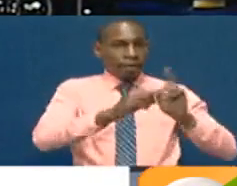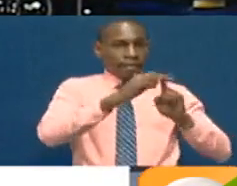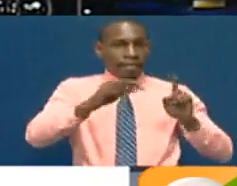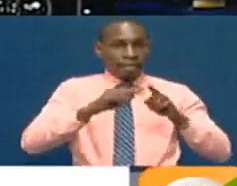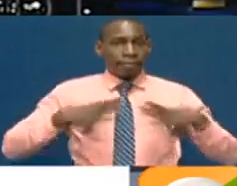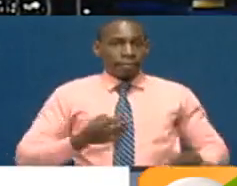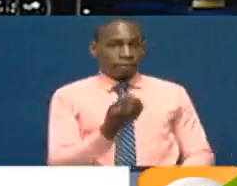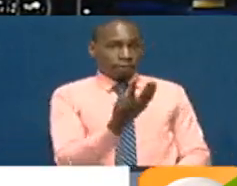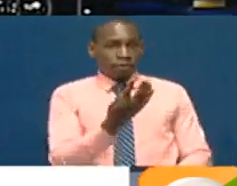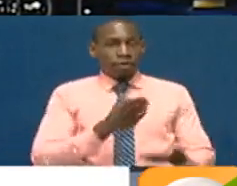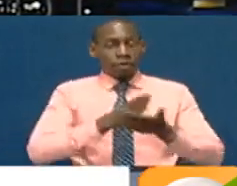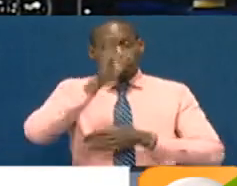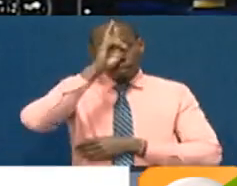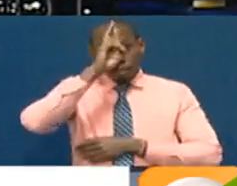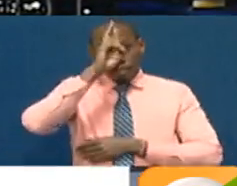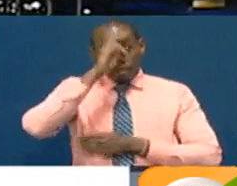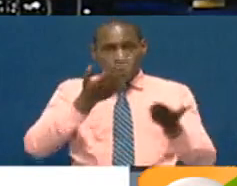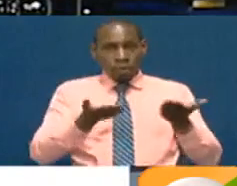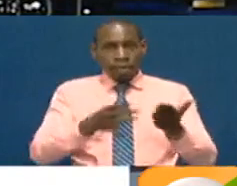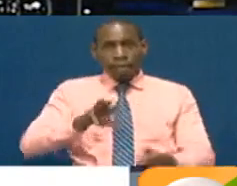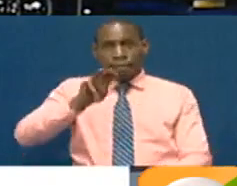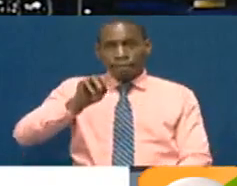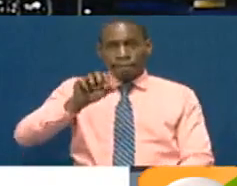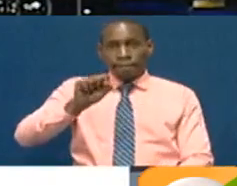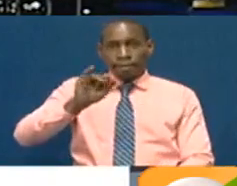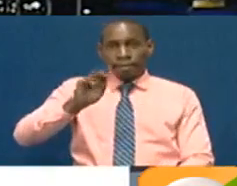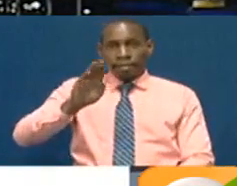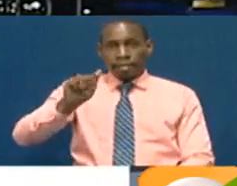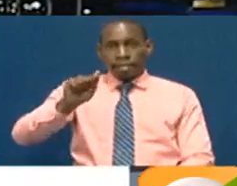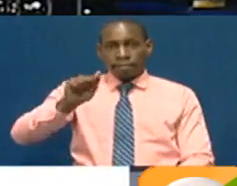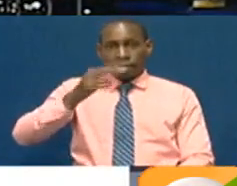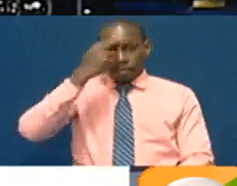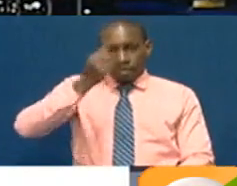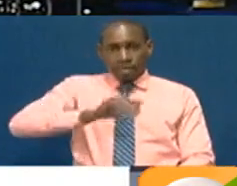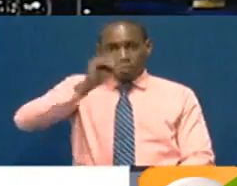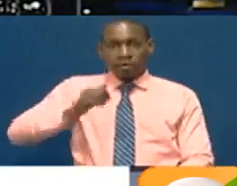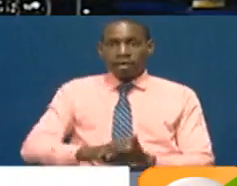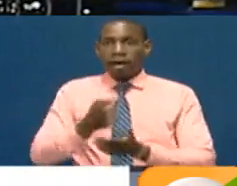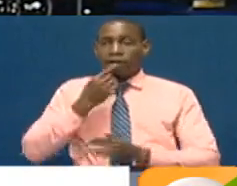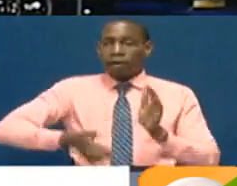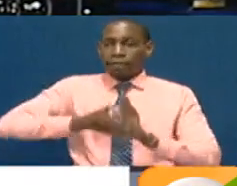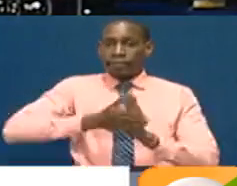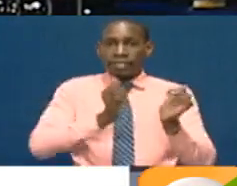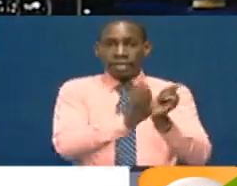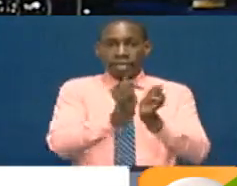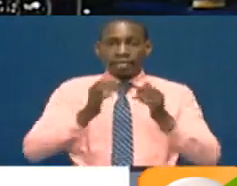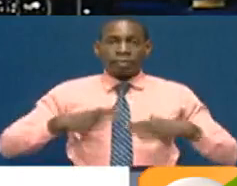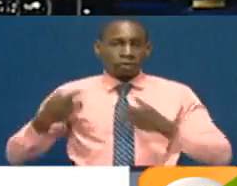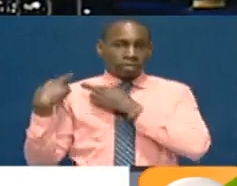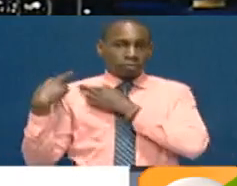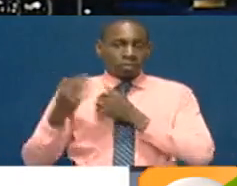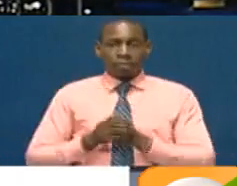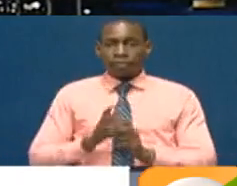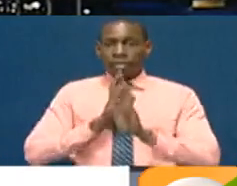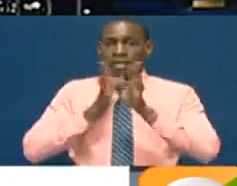killing of four people by the police in Masimba, Kajiado County, and demanded the immediate arrest of the culprits.